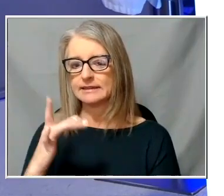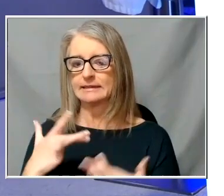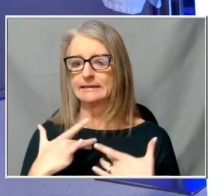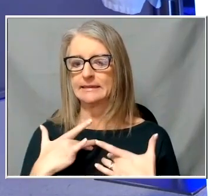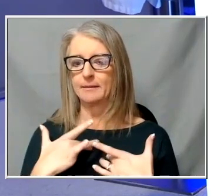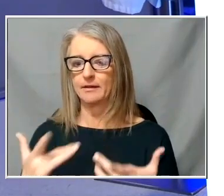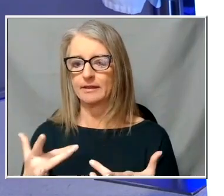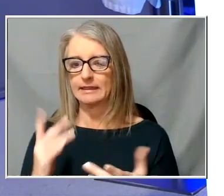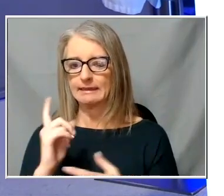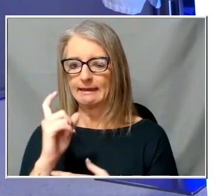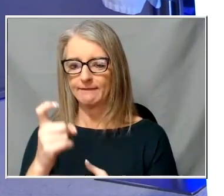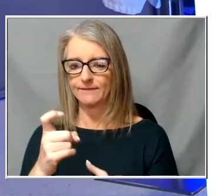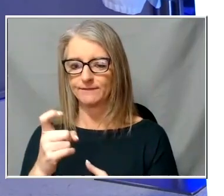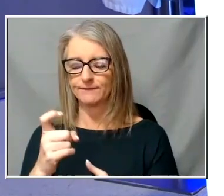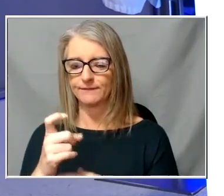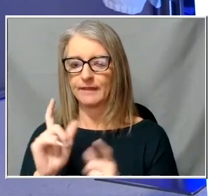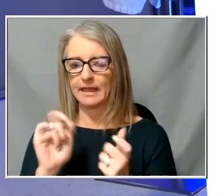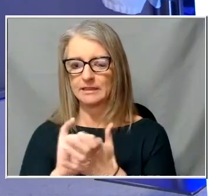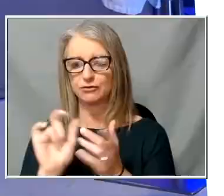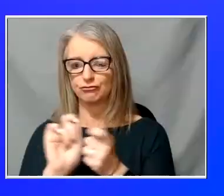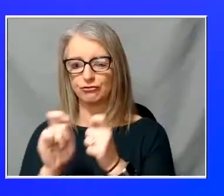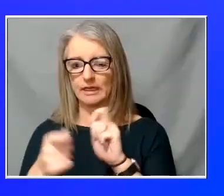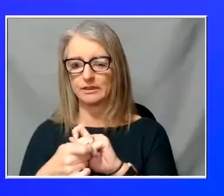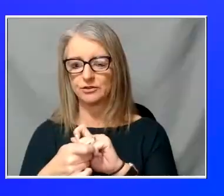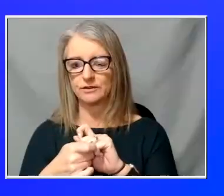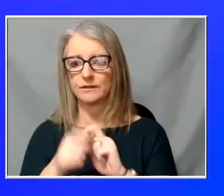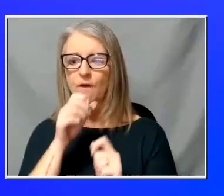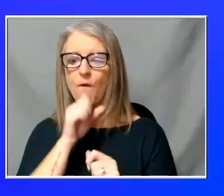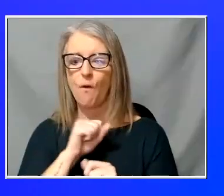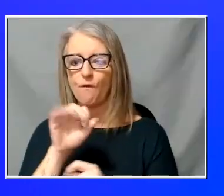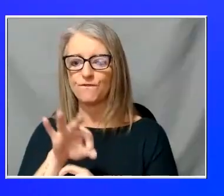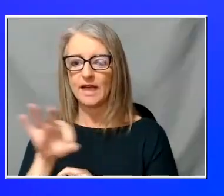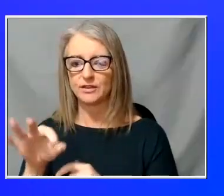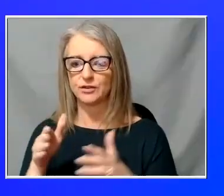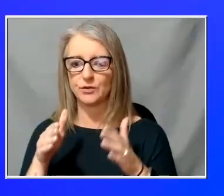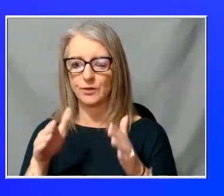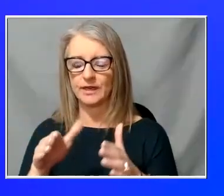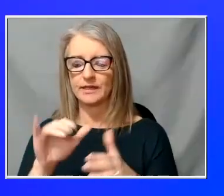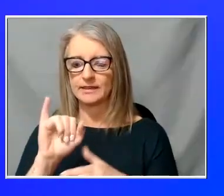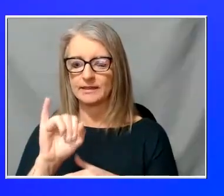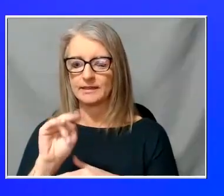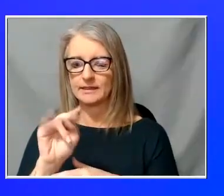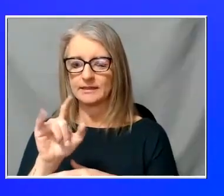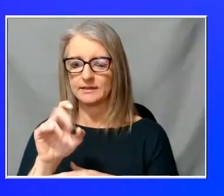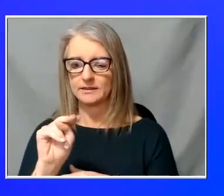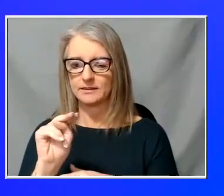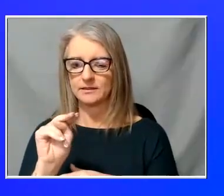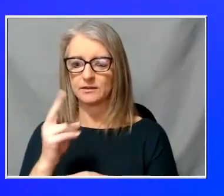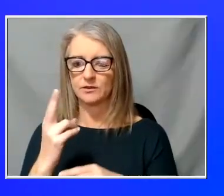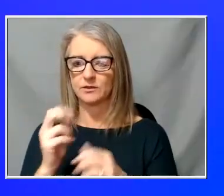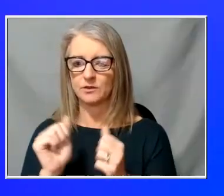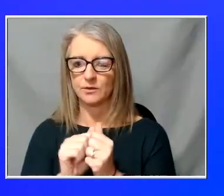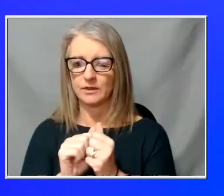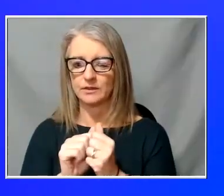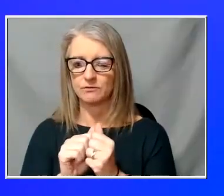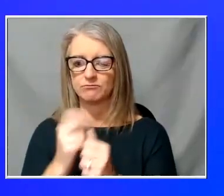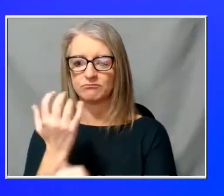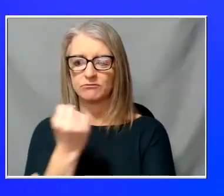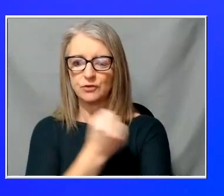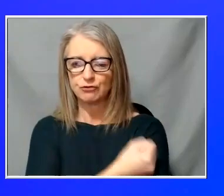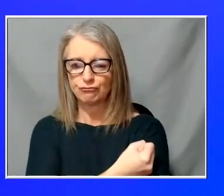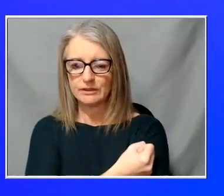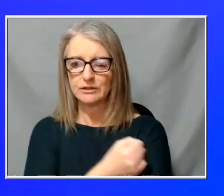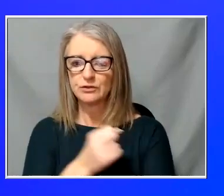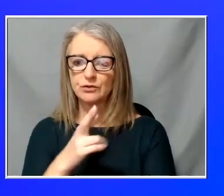delivered? That certainly has changed. Right. So the old-fashioned way to deliver insulin is just via syringe or